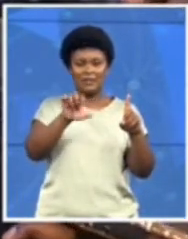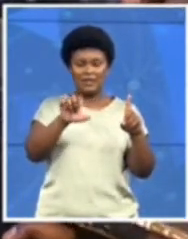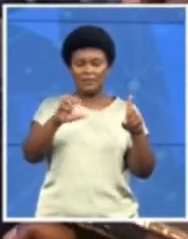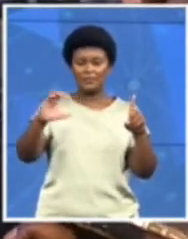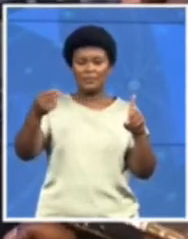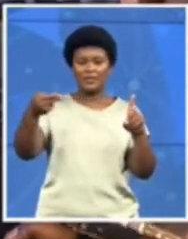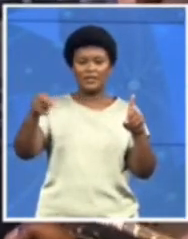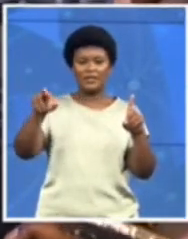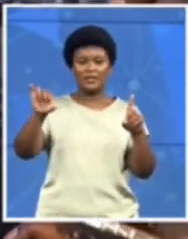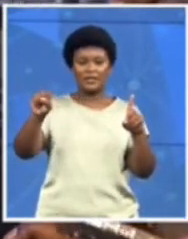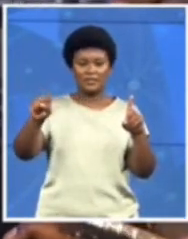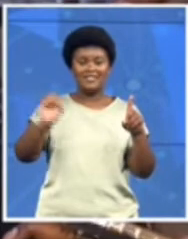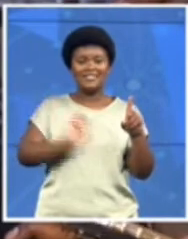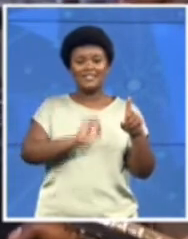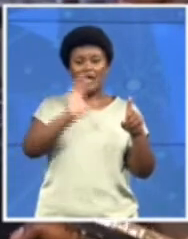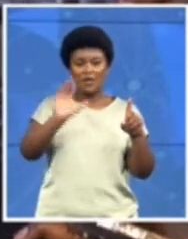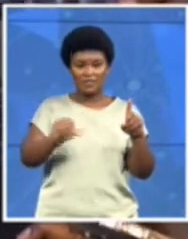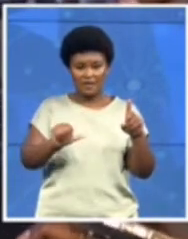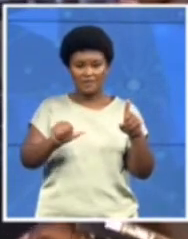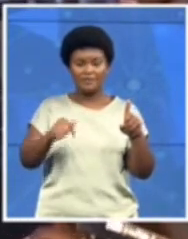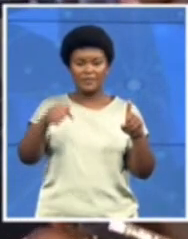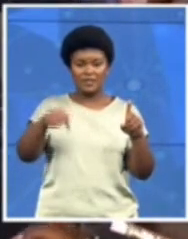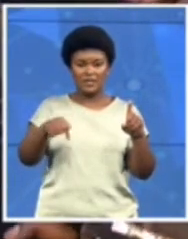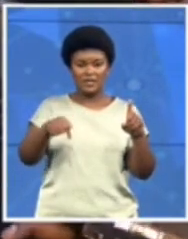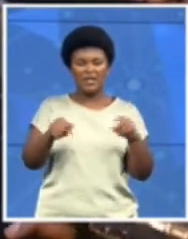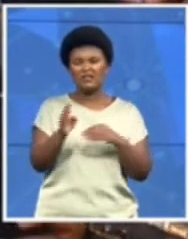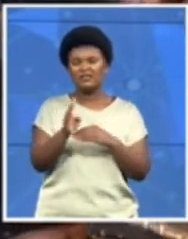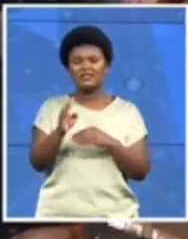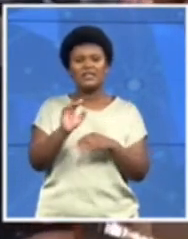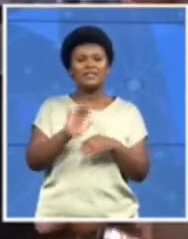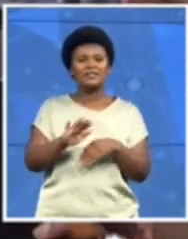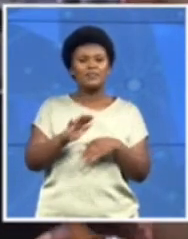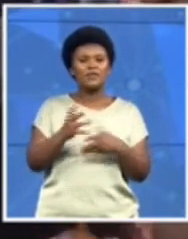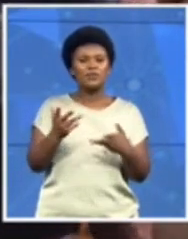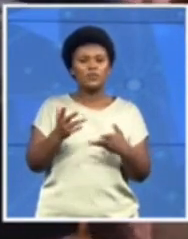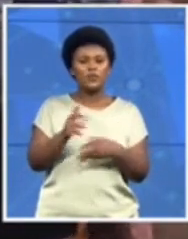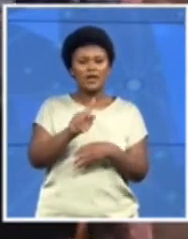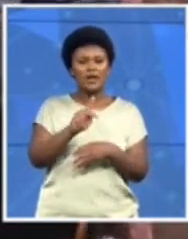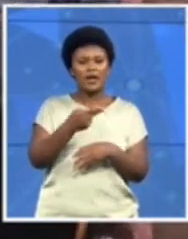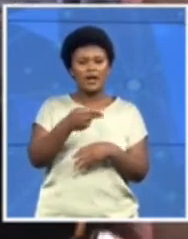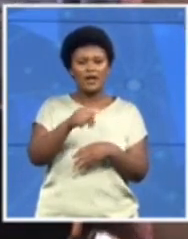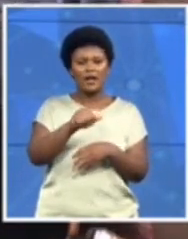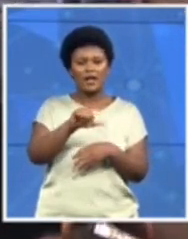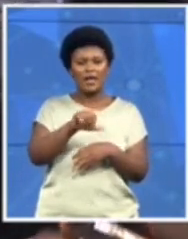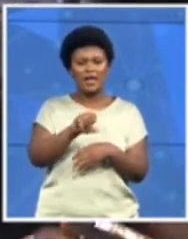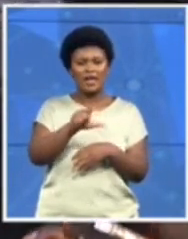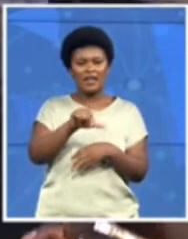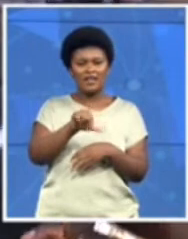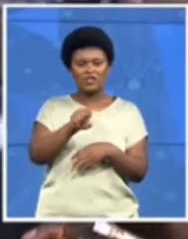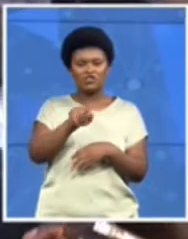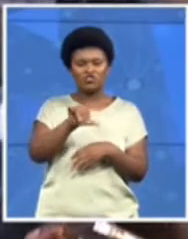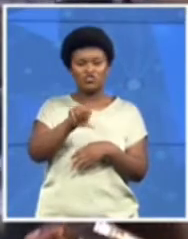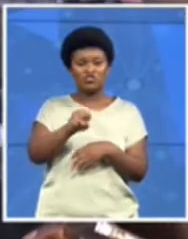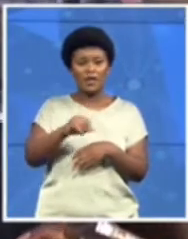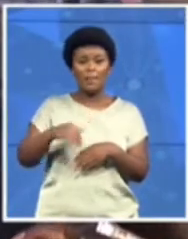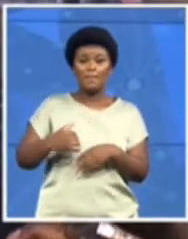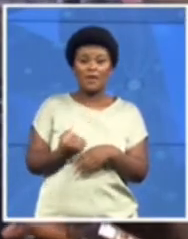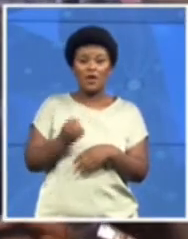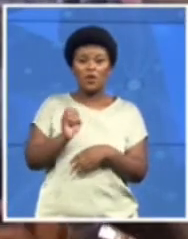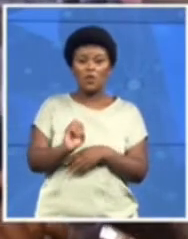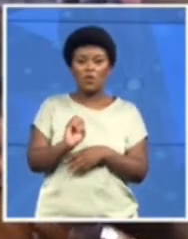Q321 Site B, Kailicha. Is he a father or a kid? Is he? Is he married? That information will only be